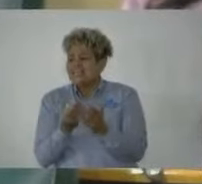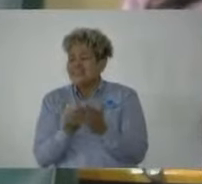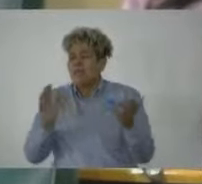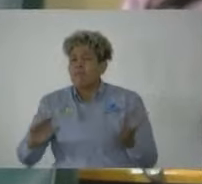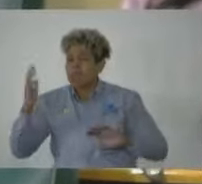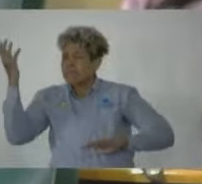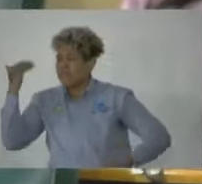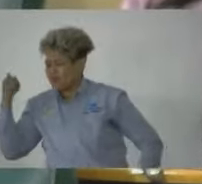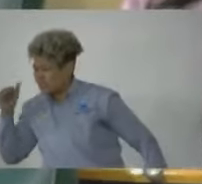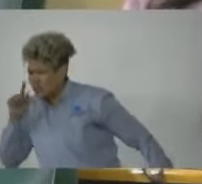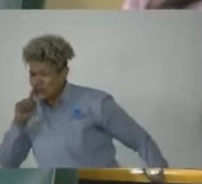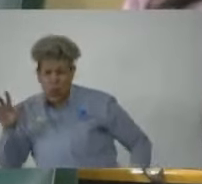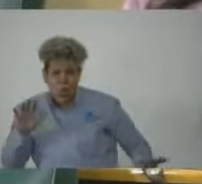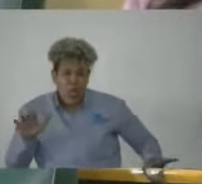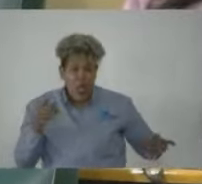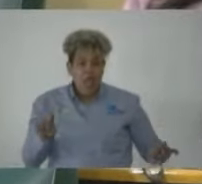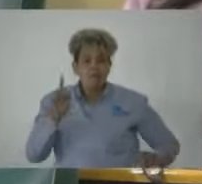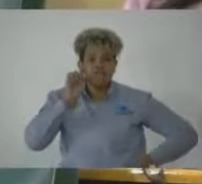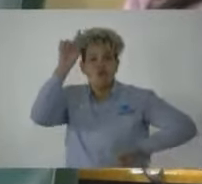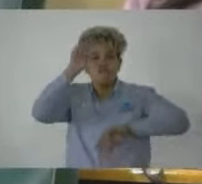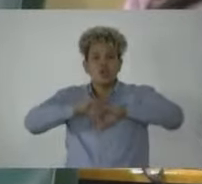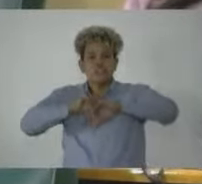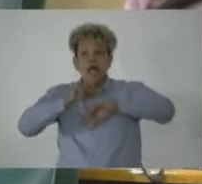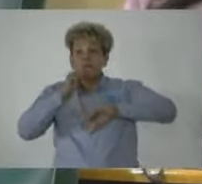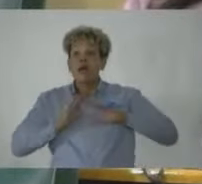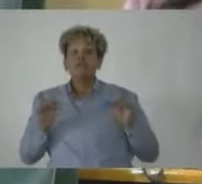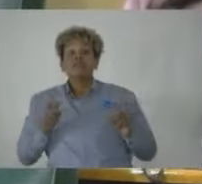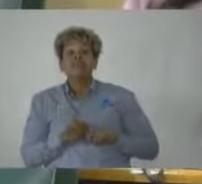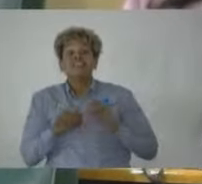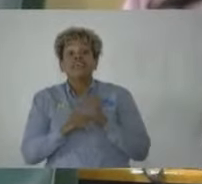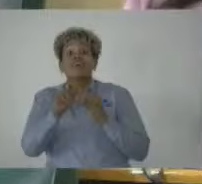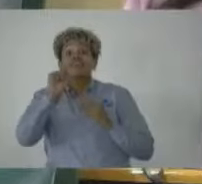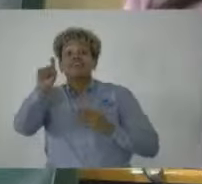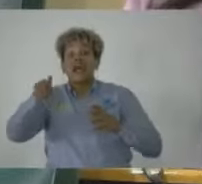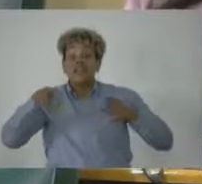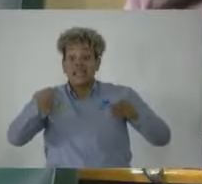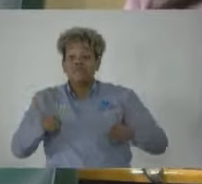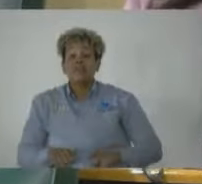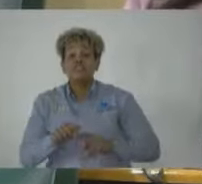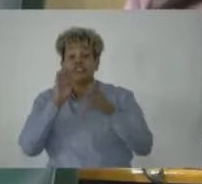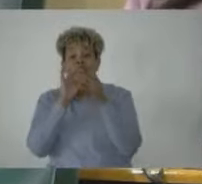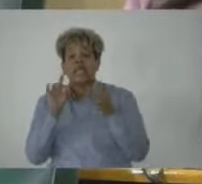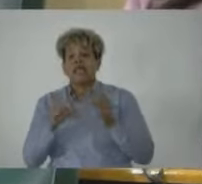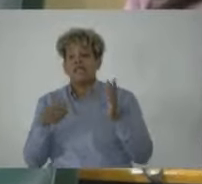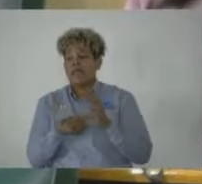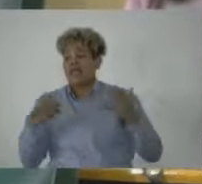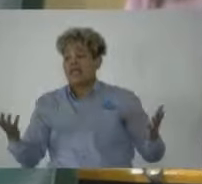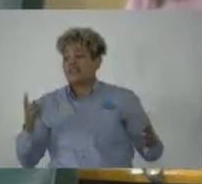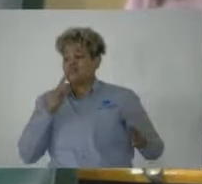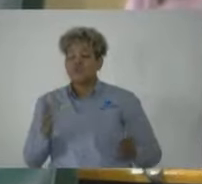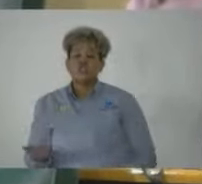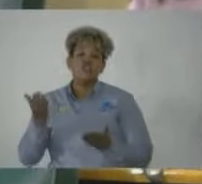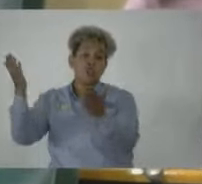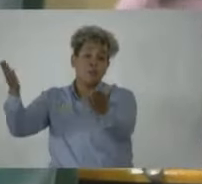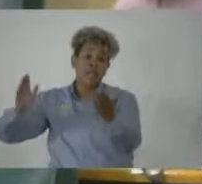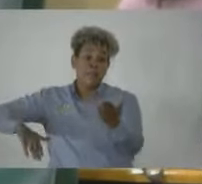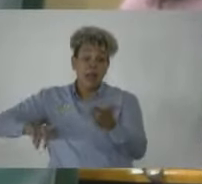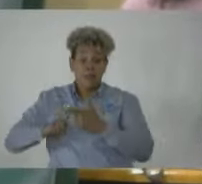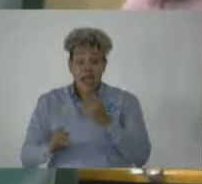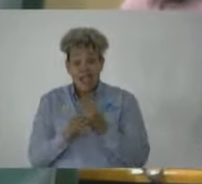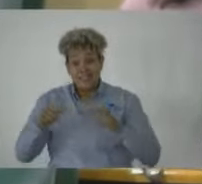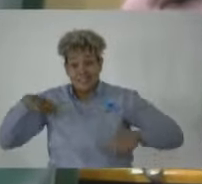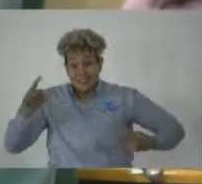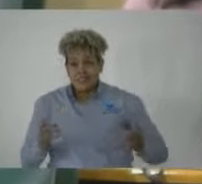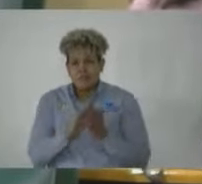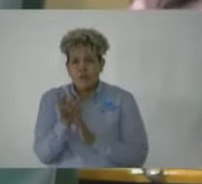then. For the first time, Madam Speaker, the tax expenditure statement was submitted to Parliament and has since